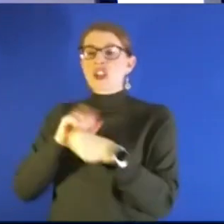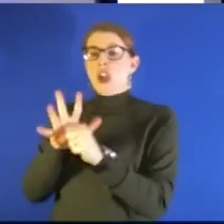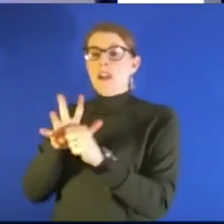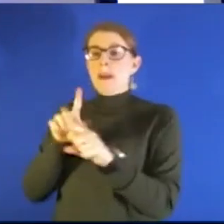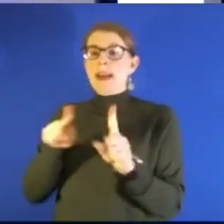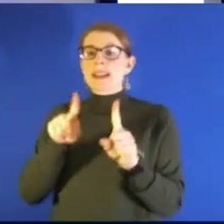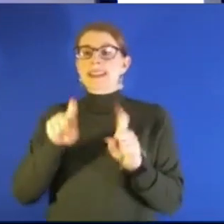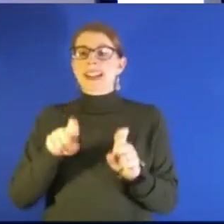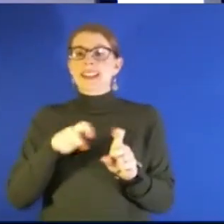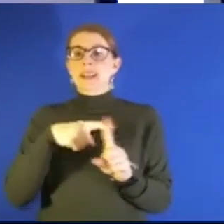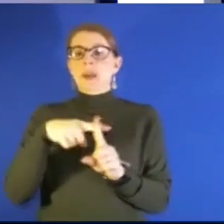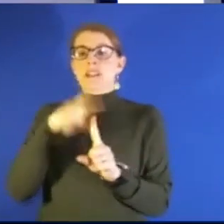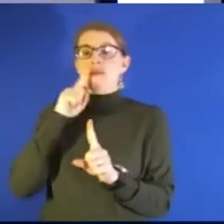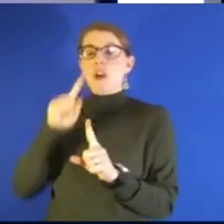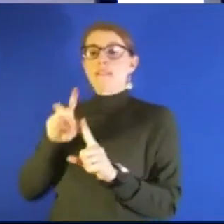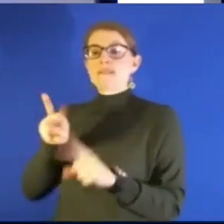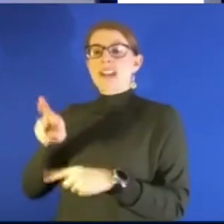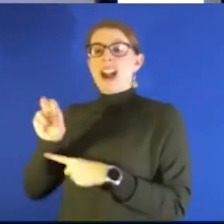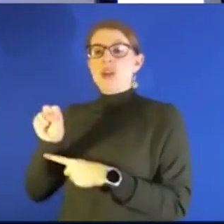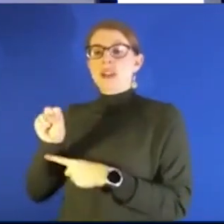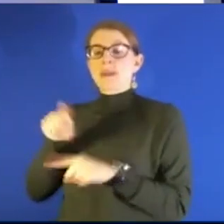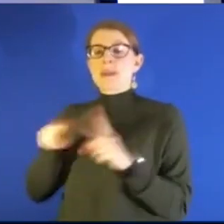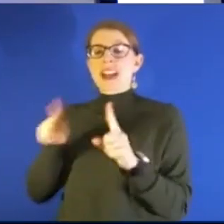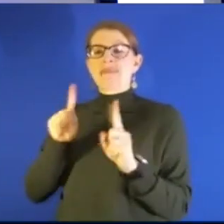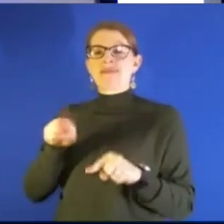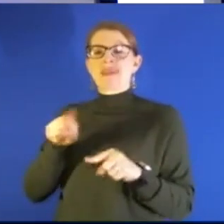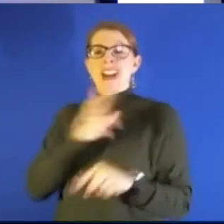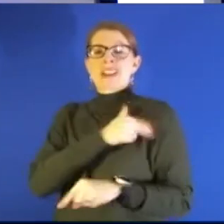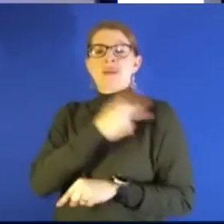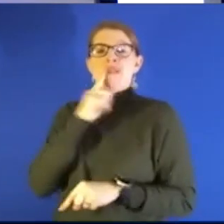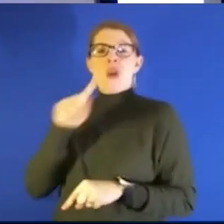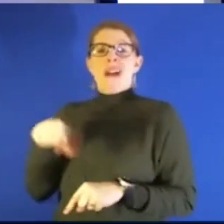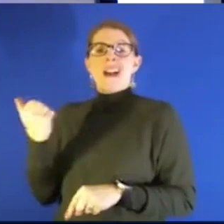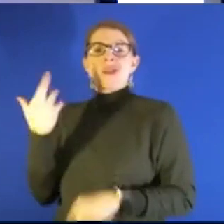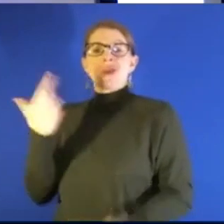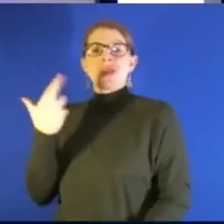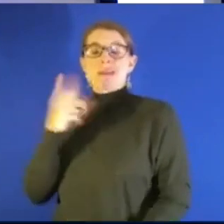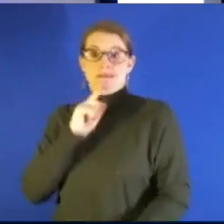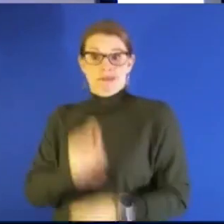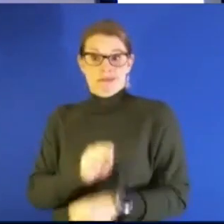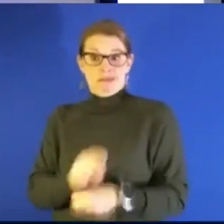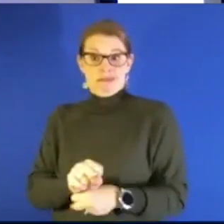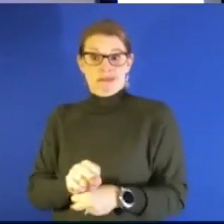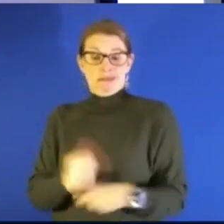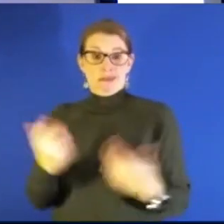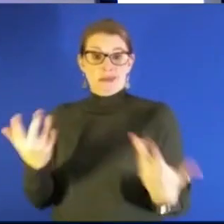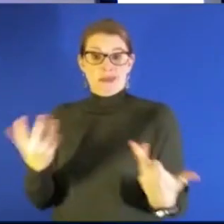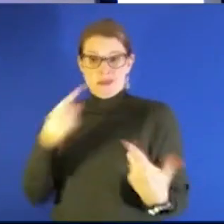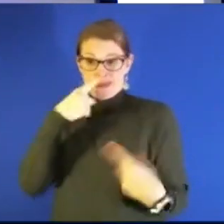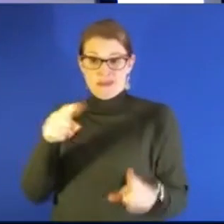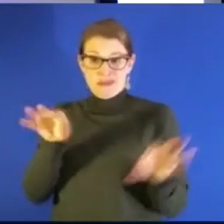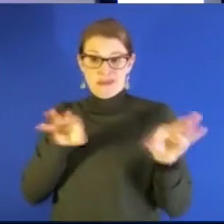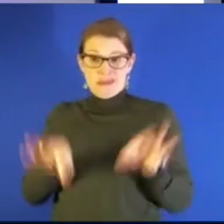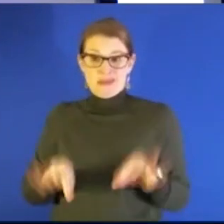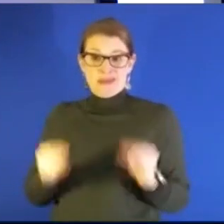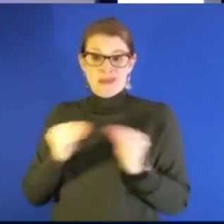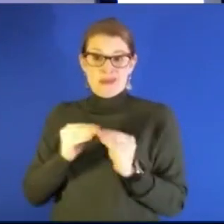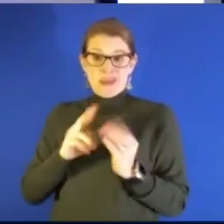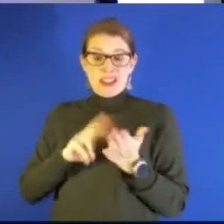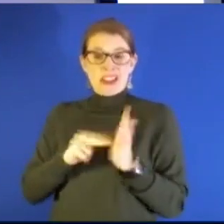for the virus, but are in the hospital for other reasons. Is that true? And can you kind of explain what those numbers